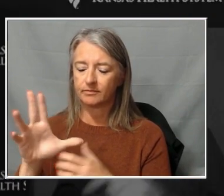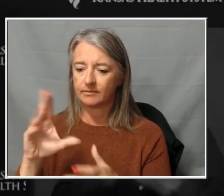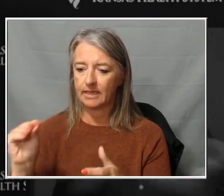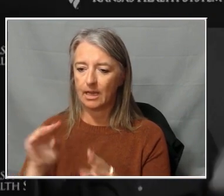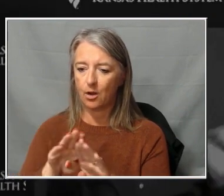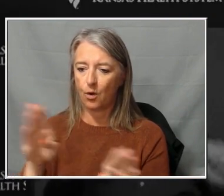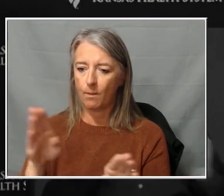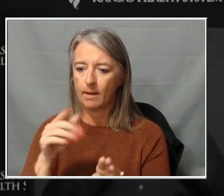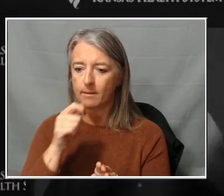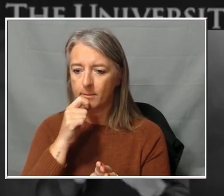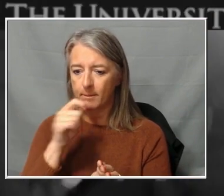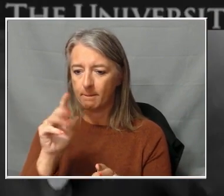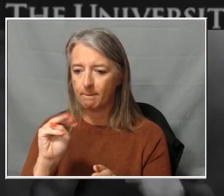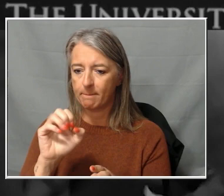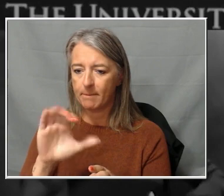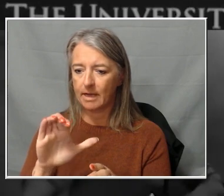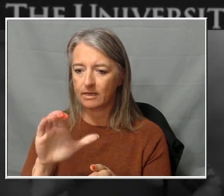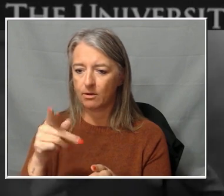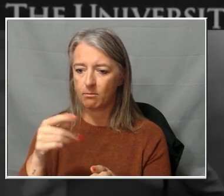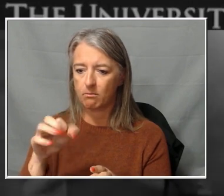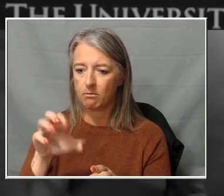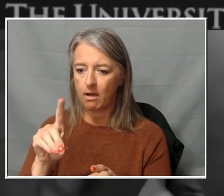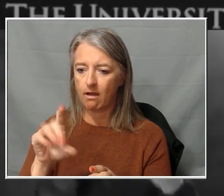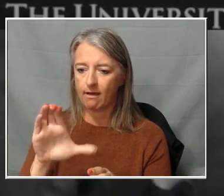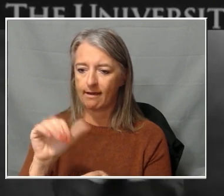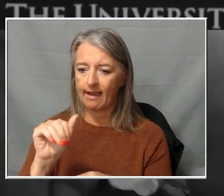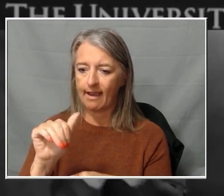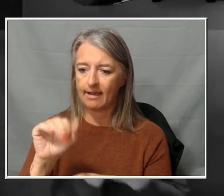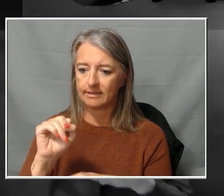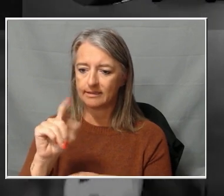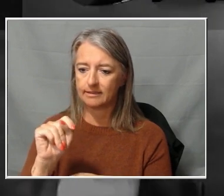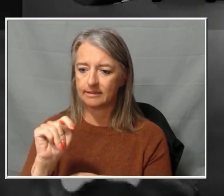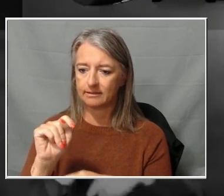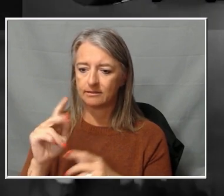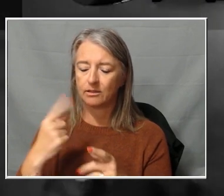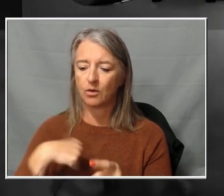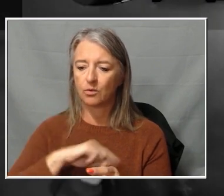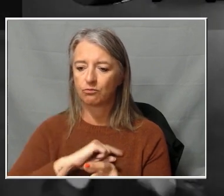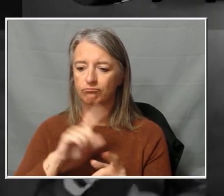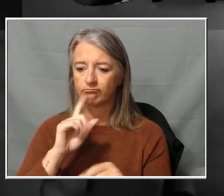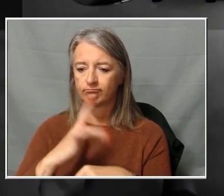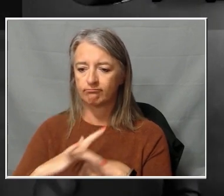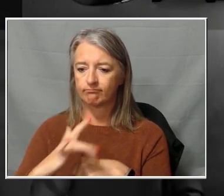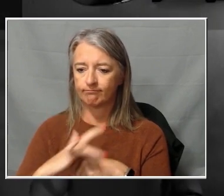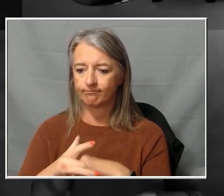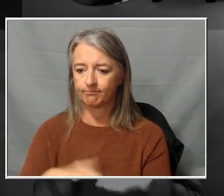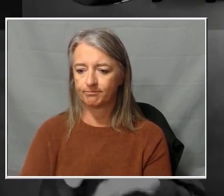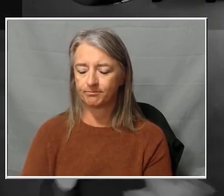Mics with Dr. Stites podcasts. Now, everywhere podcasts are available.